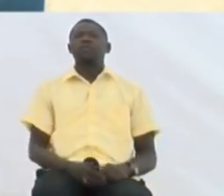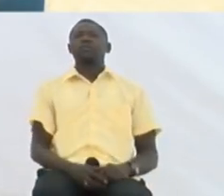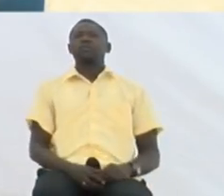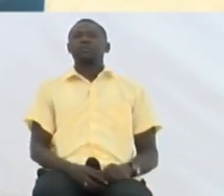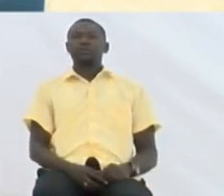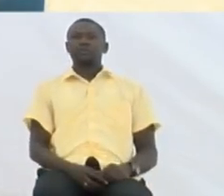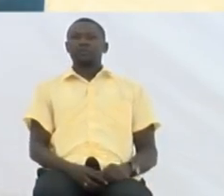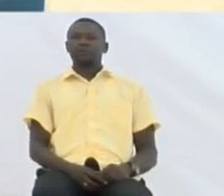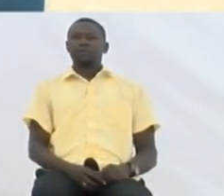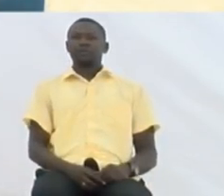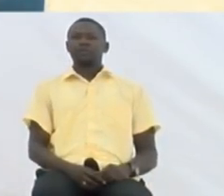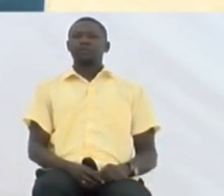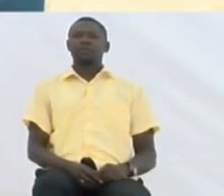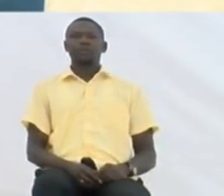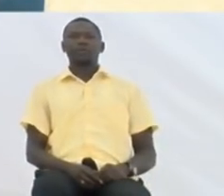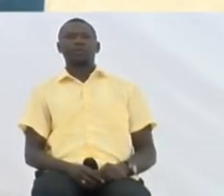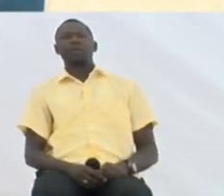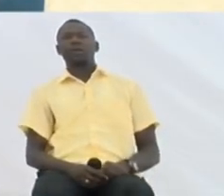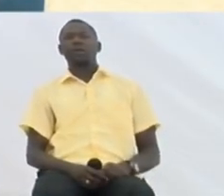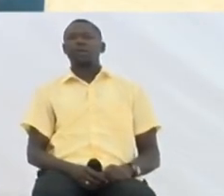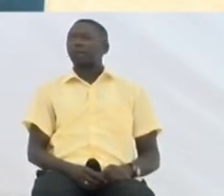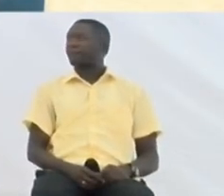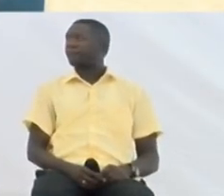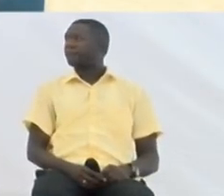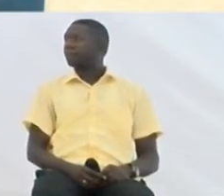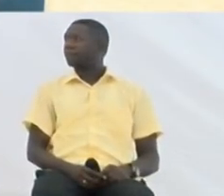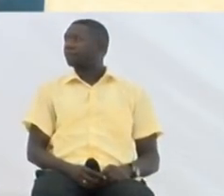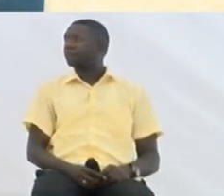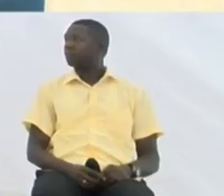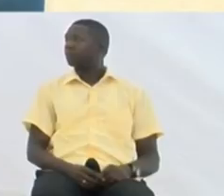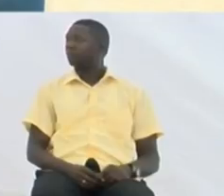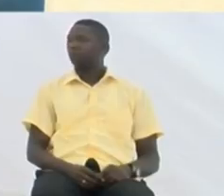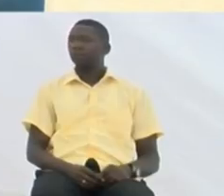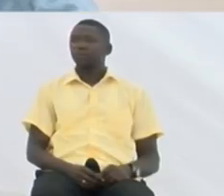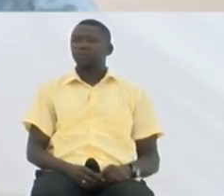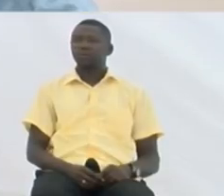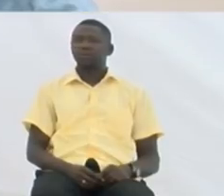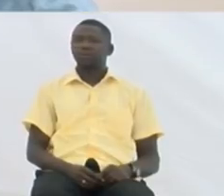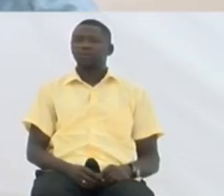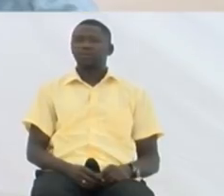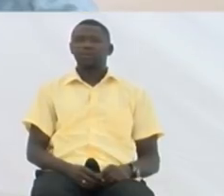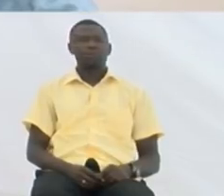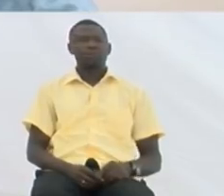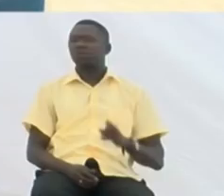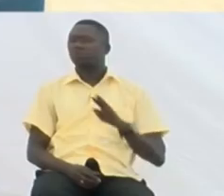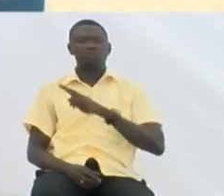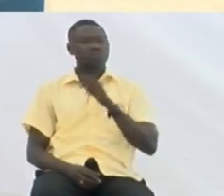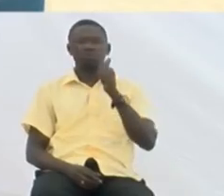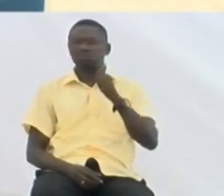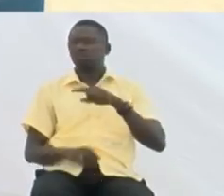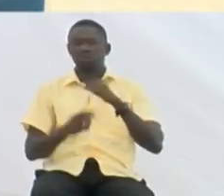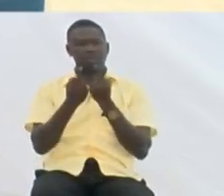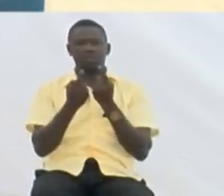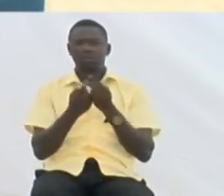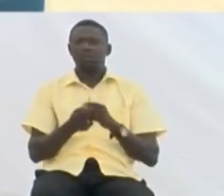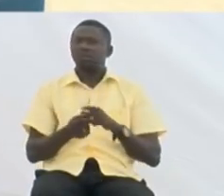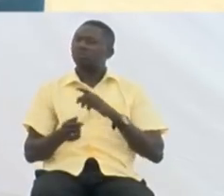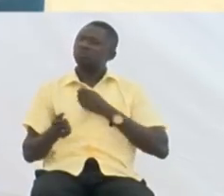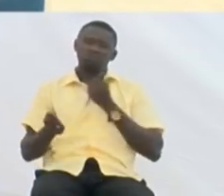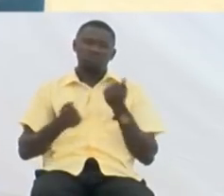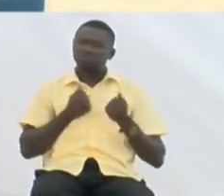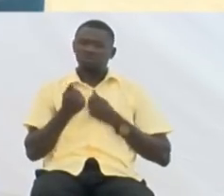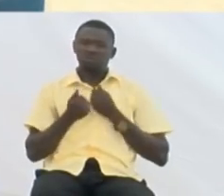miraroto, fomu kutilindi nguleti bang? Batami yensodo otoko, otondi wante kutilindi ndeko. Batami yensodo je.